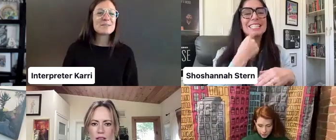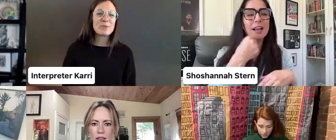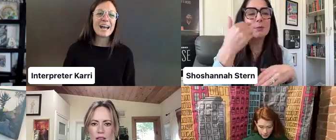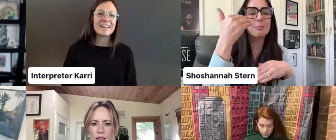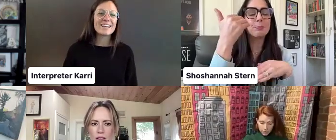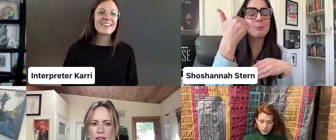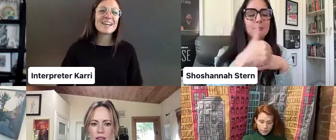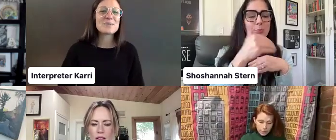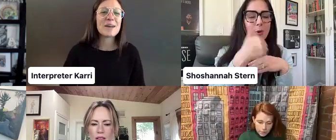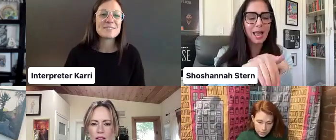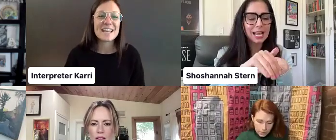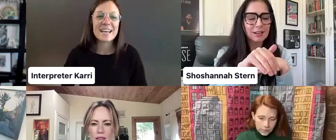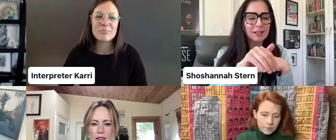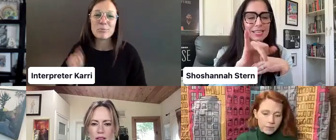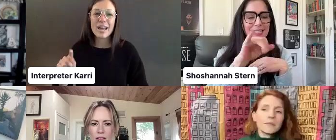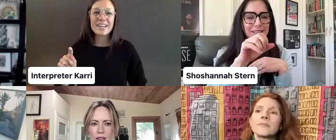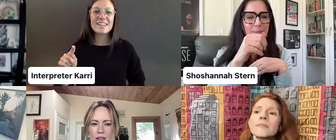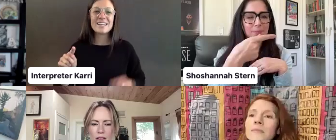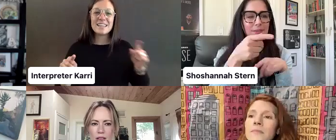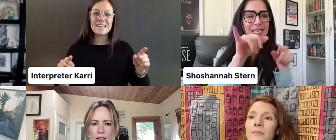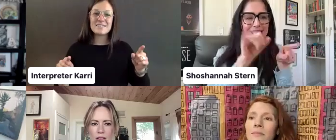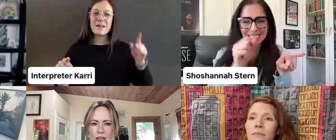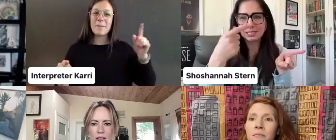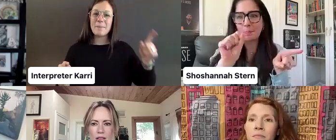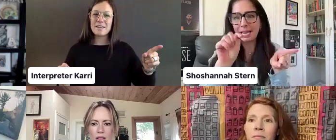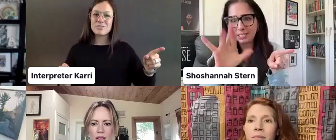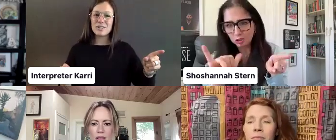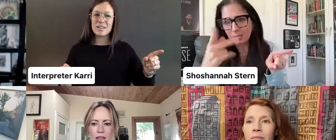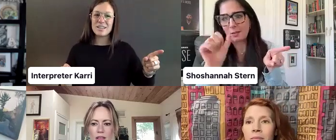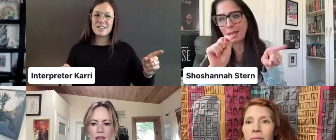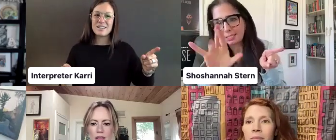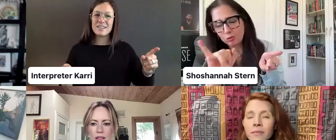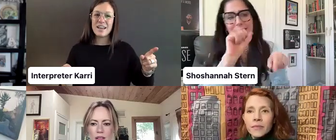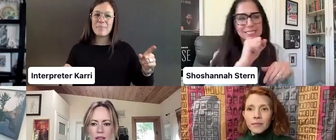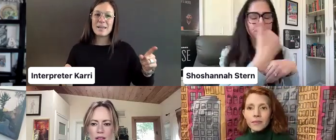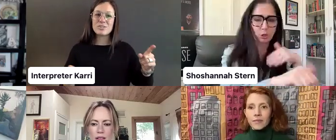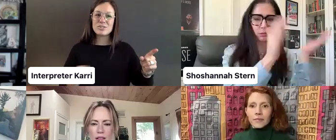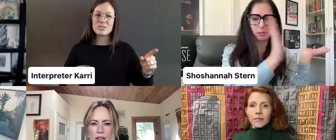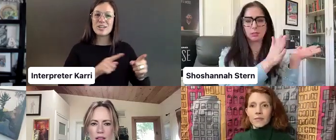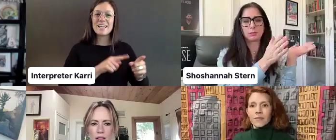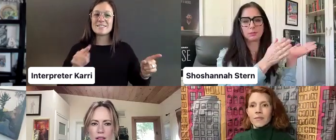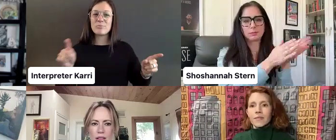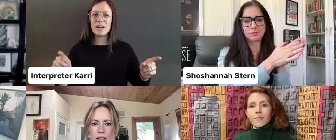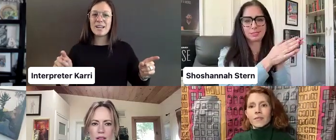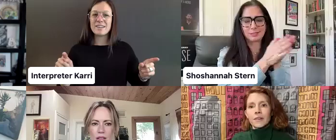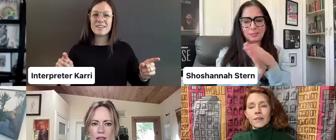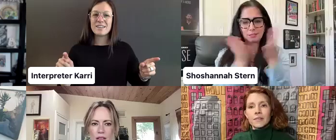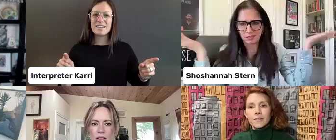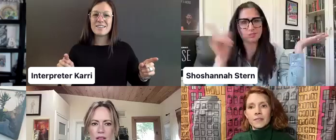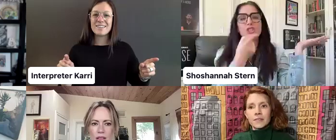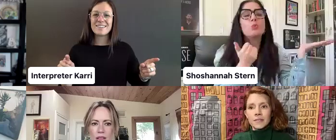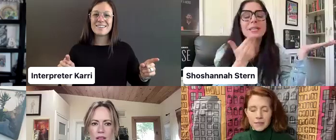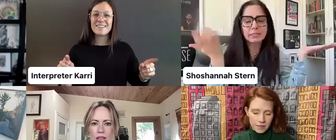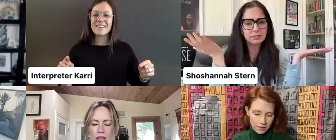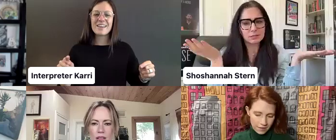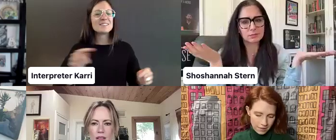is a clearly, bread. yeah. That's what I was saying. Bread is a pastry. Yeah, pastry We is made- bread. Well, then